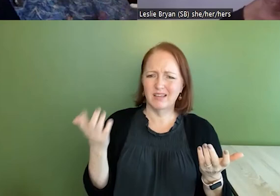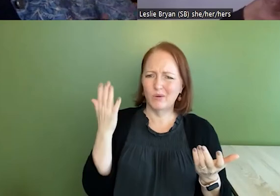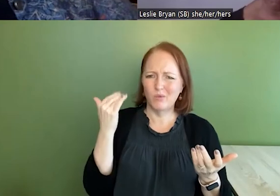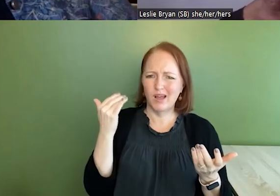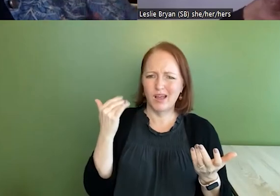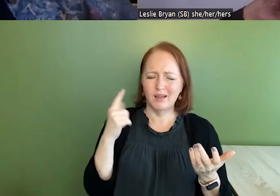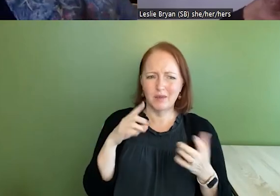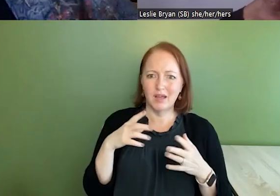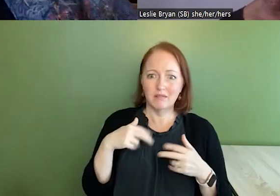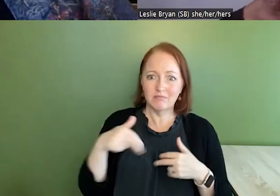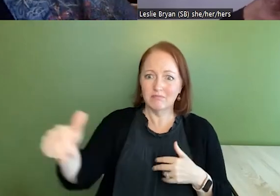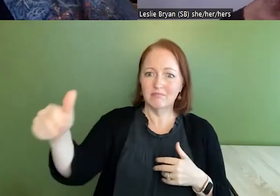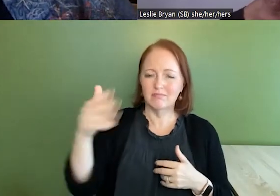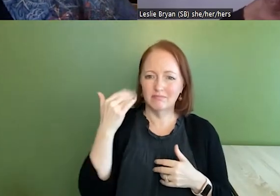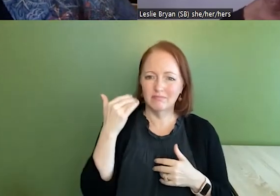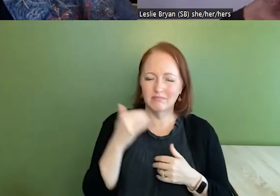doing this behavior?